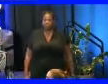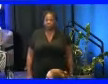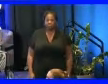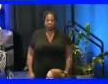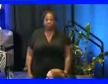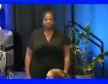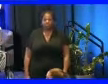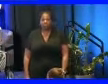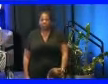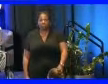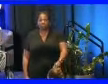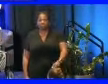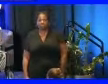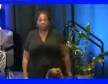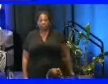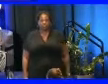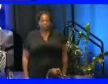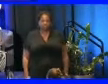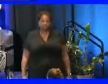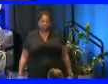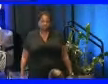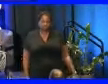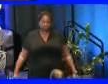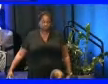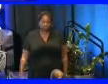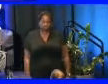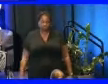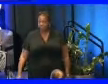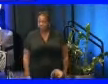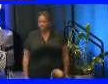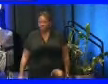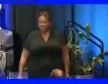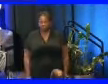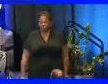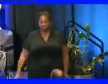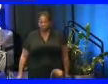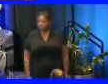Nobody. Got one over there. No, they got other questions.